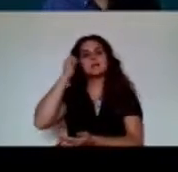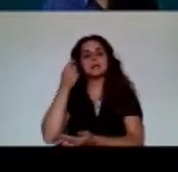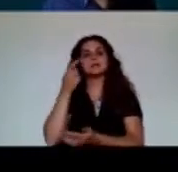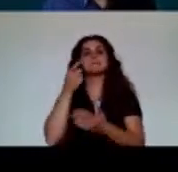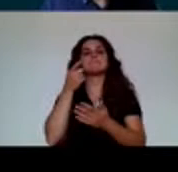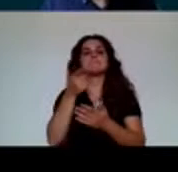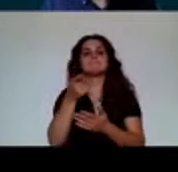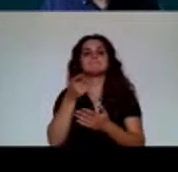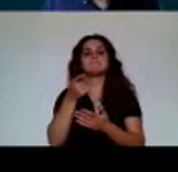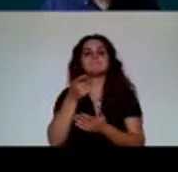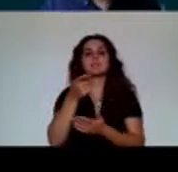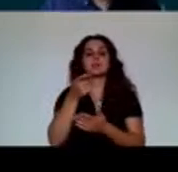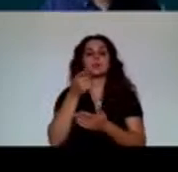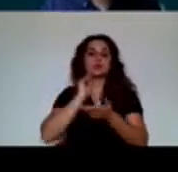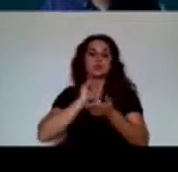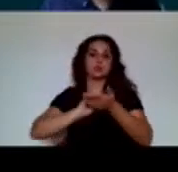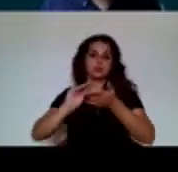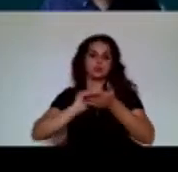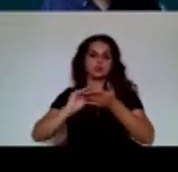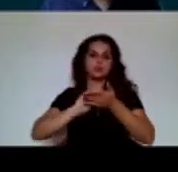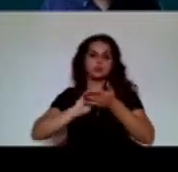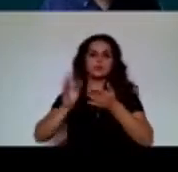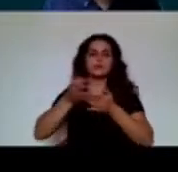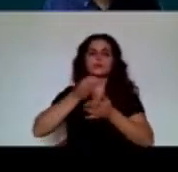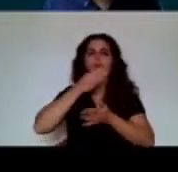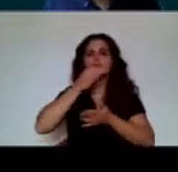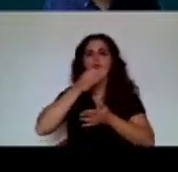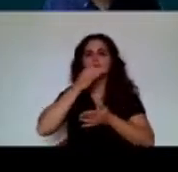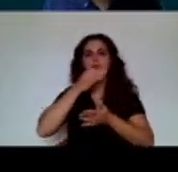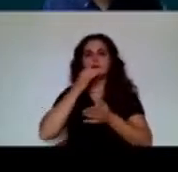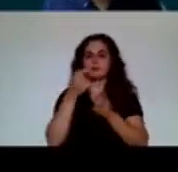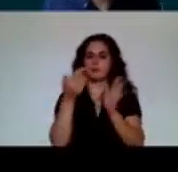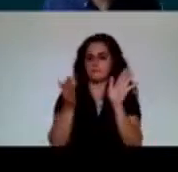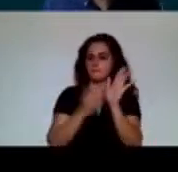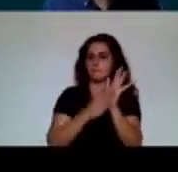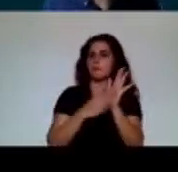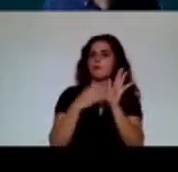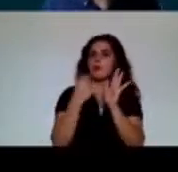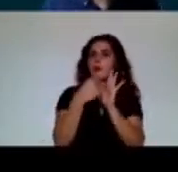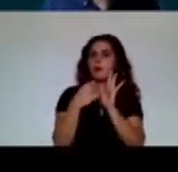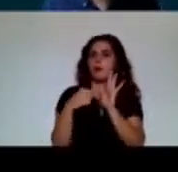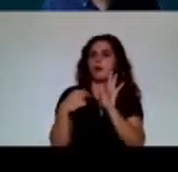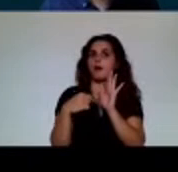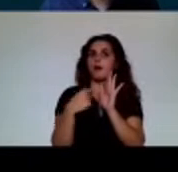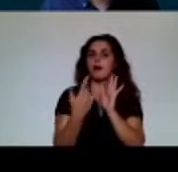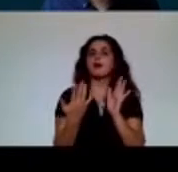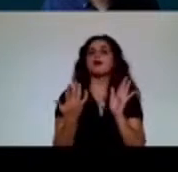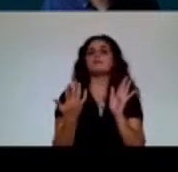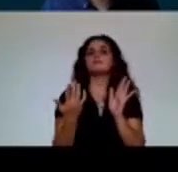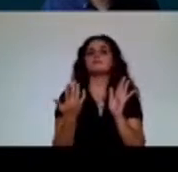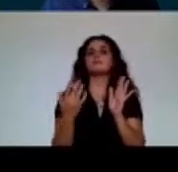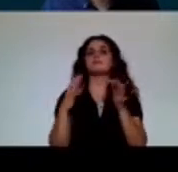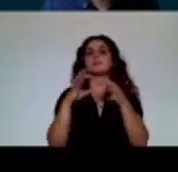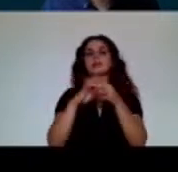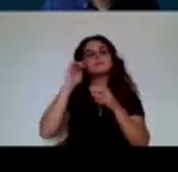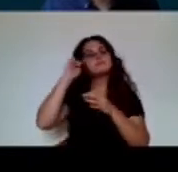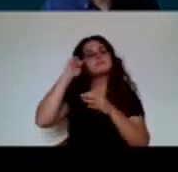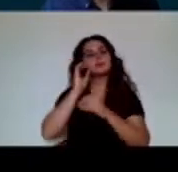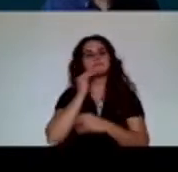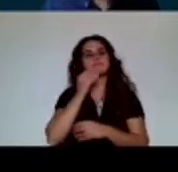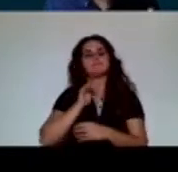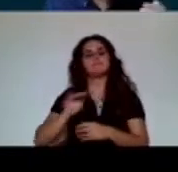basically Abud reviewed the existing evidence looking at the development of racial prejudice in